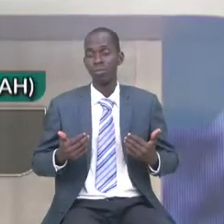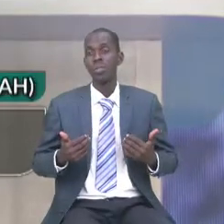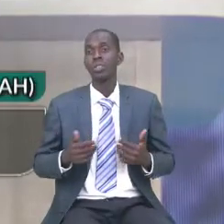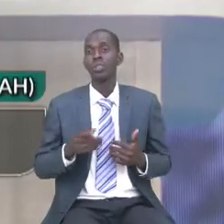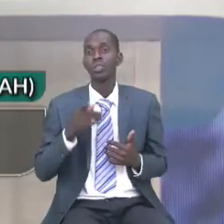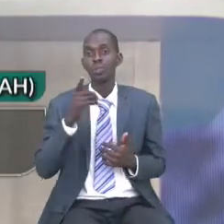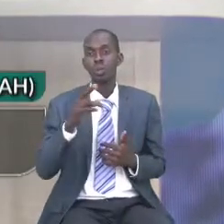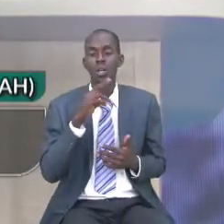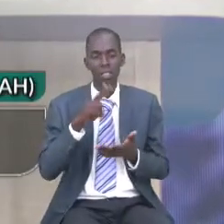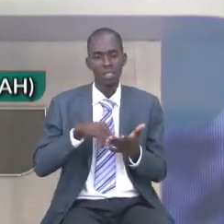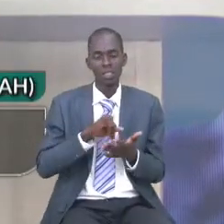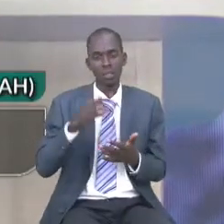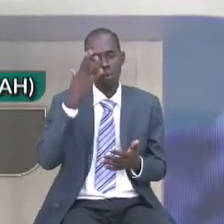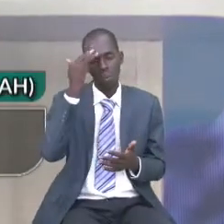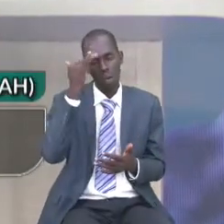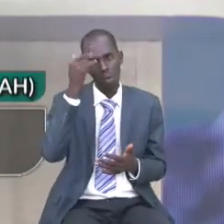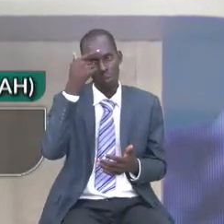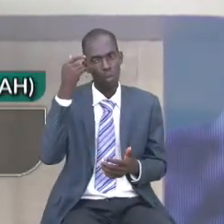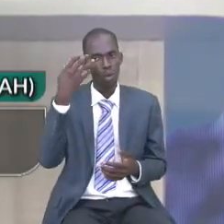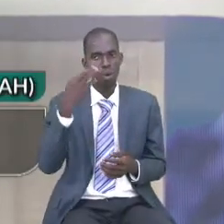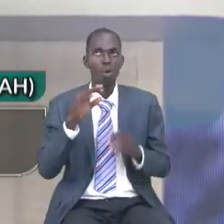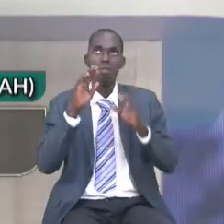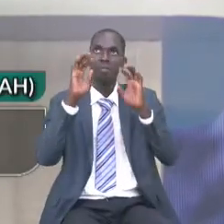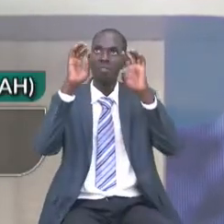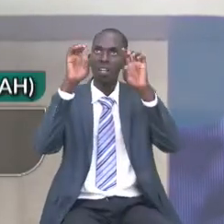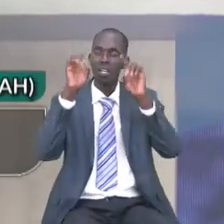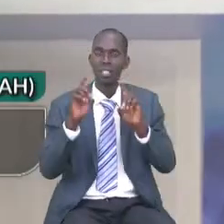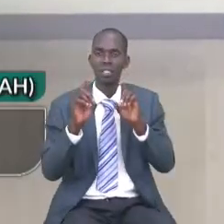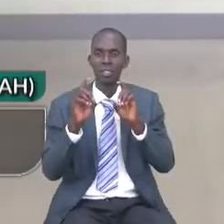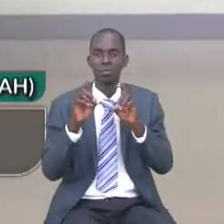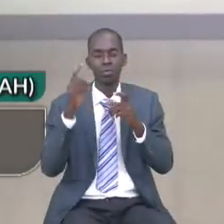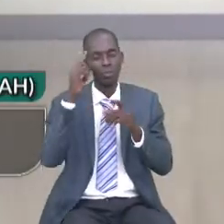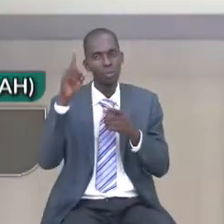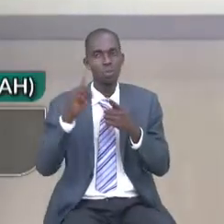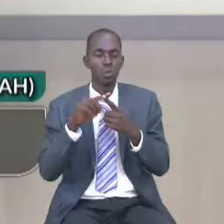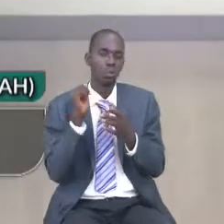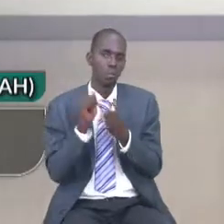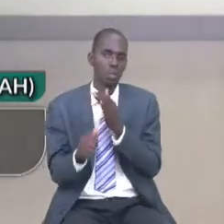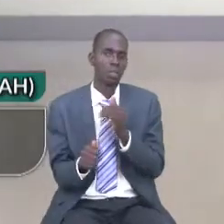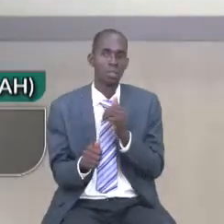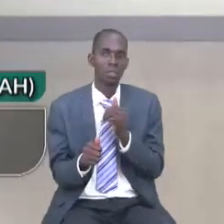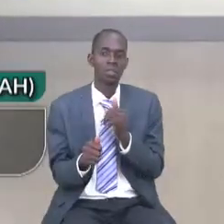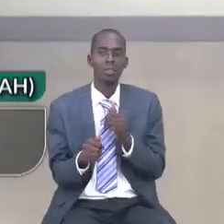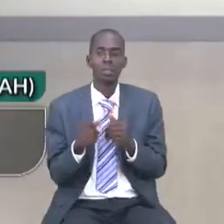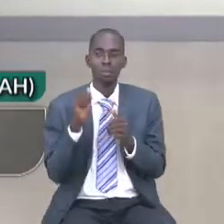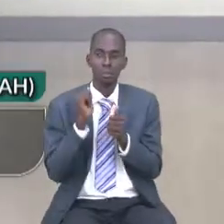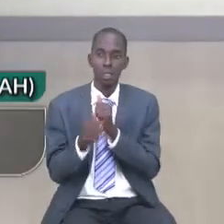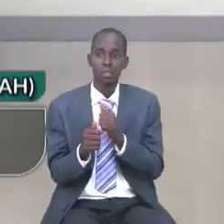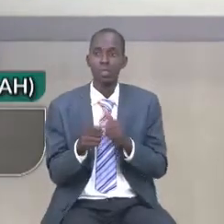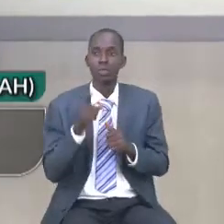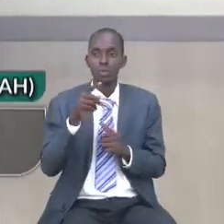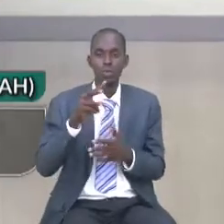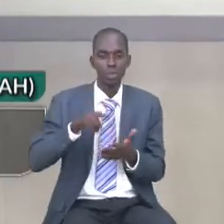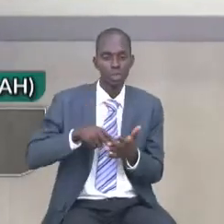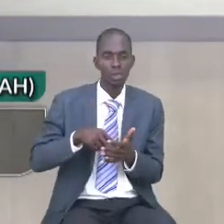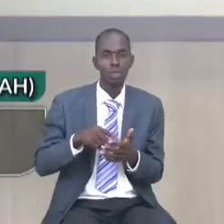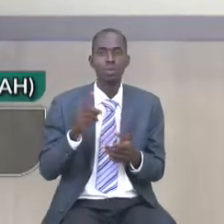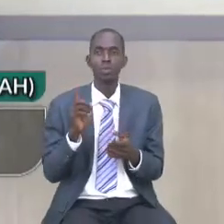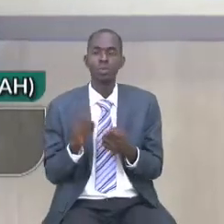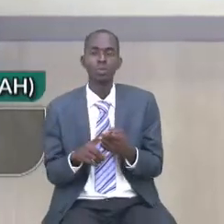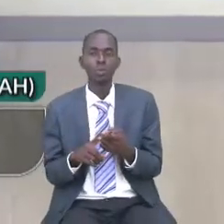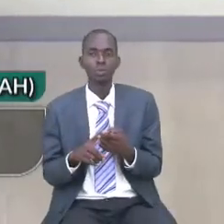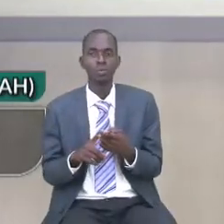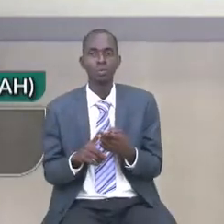an exam for you to pass. You read to relay. You read